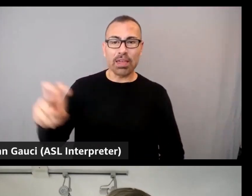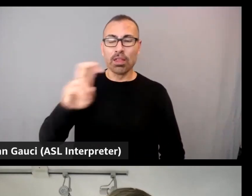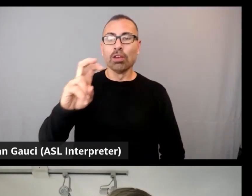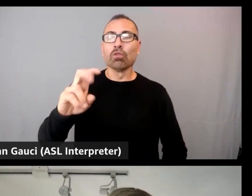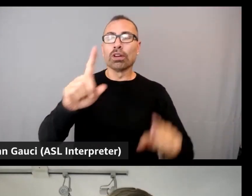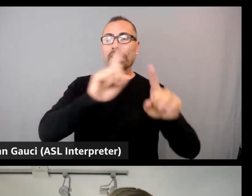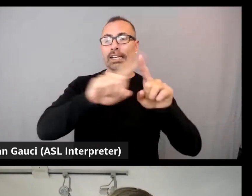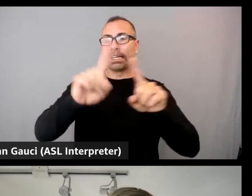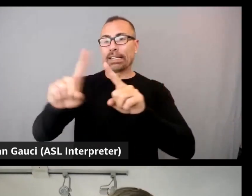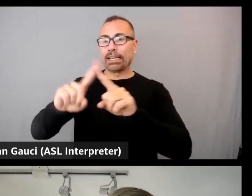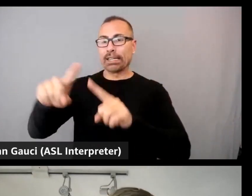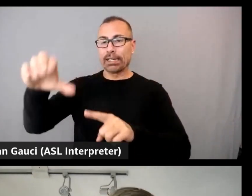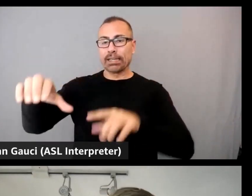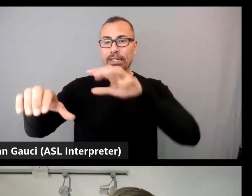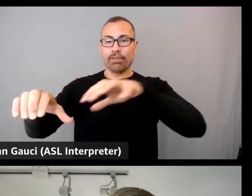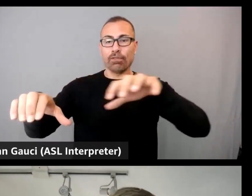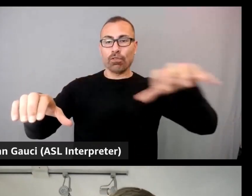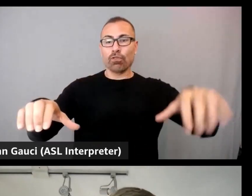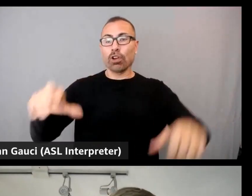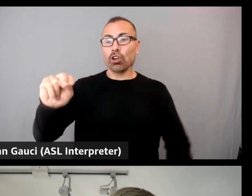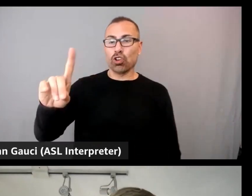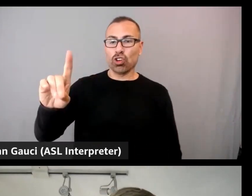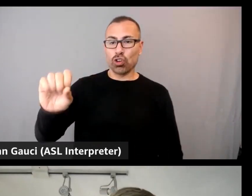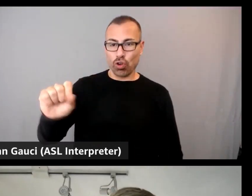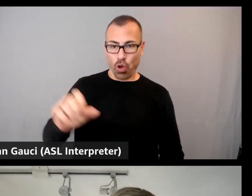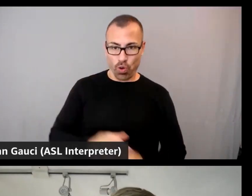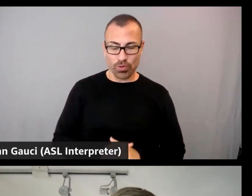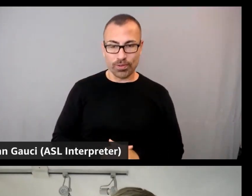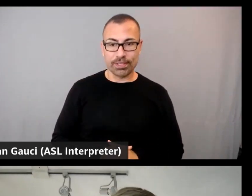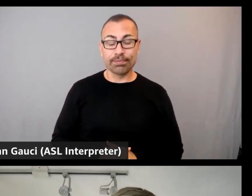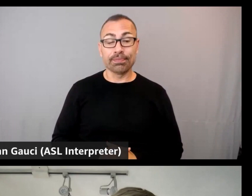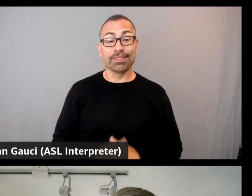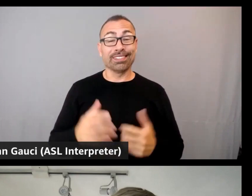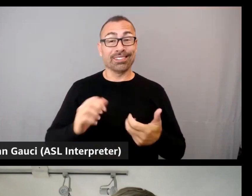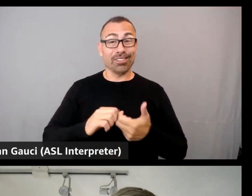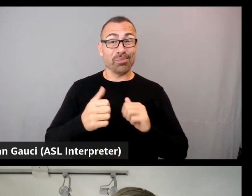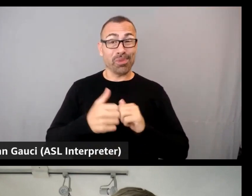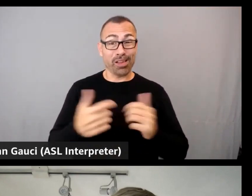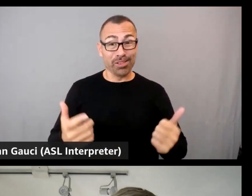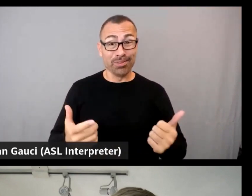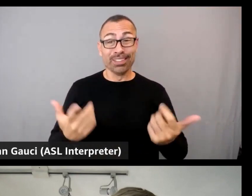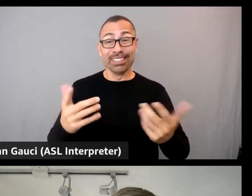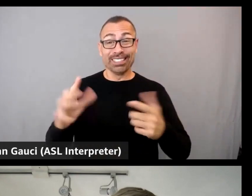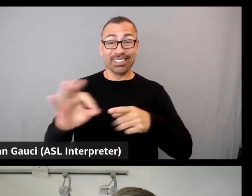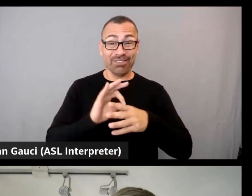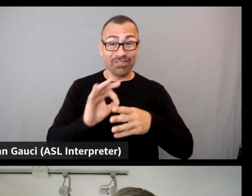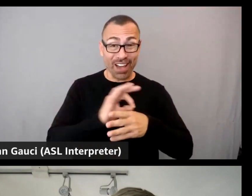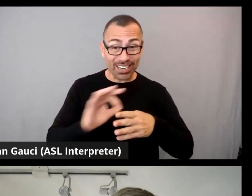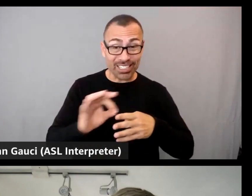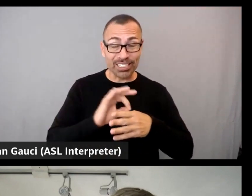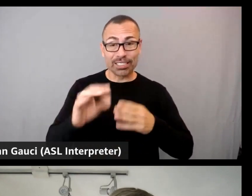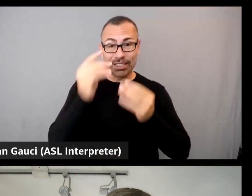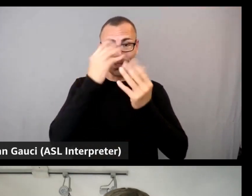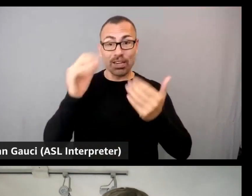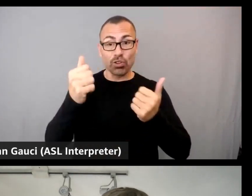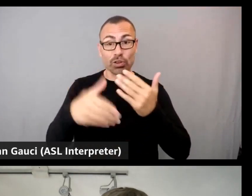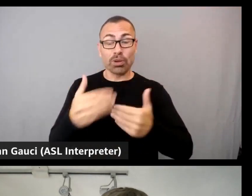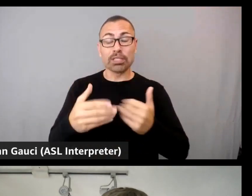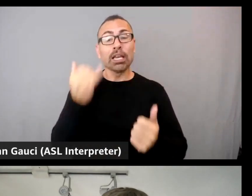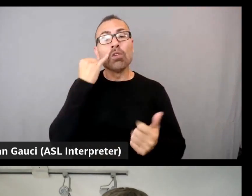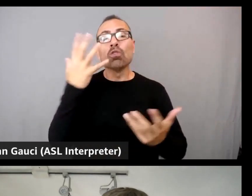Python across multiple nodes, right? It's just the function of data that you can process. So imagine if you want to process 100 gig of